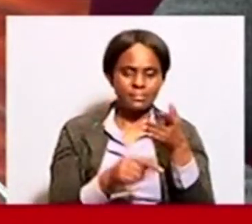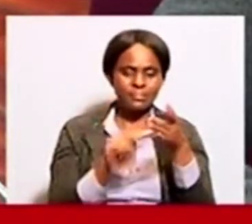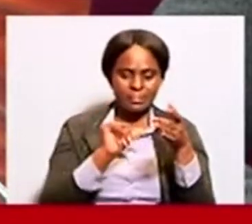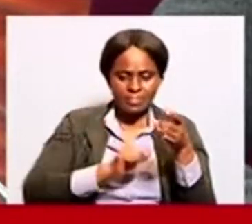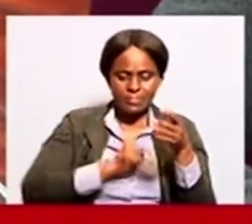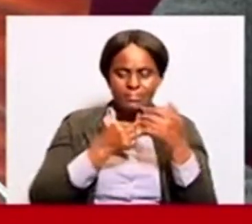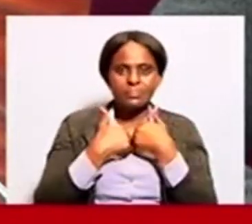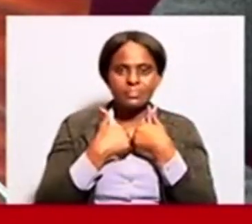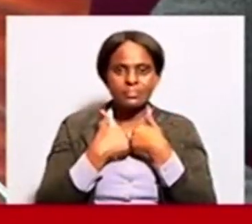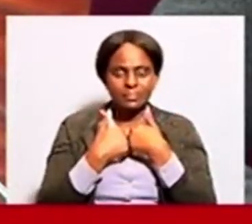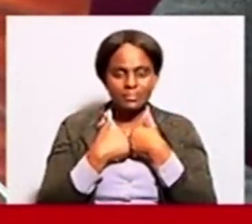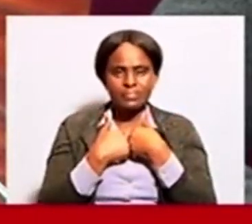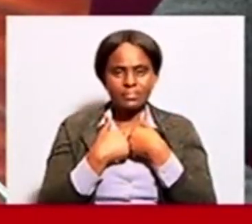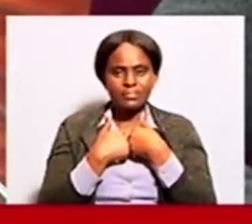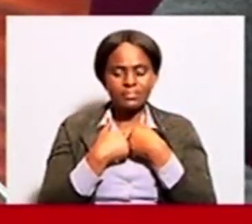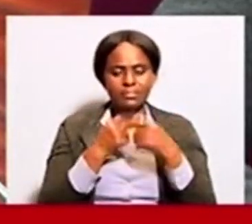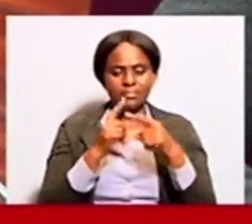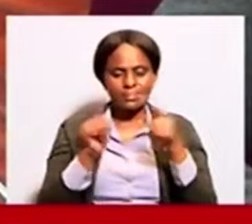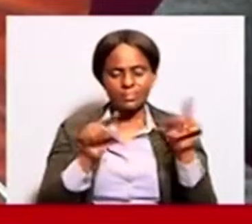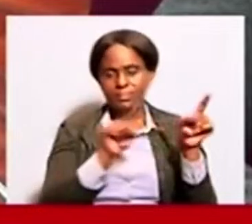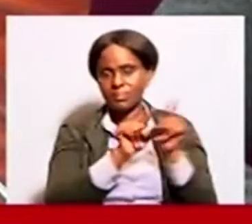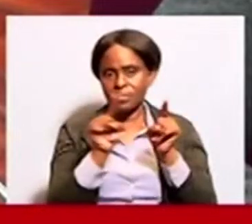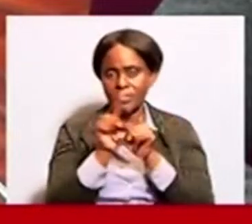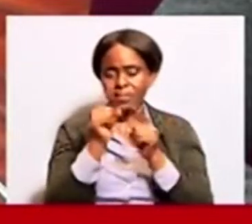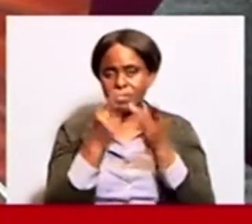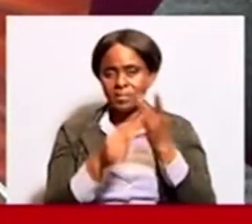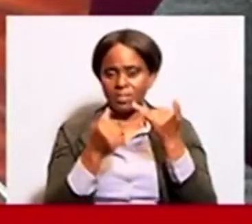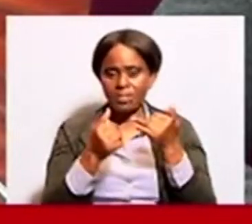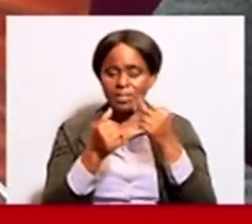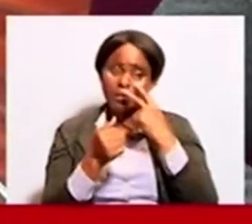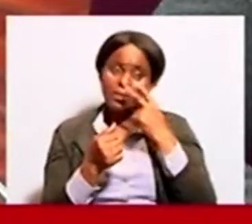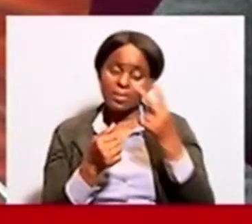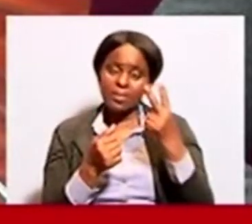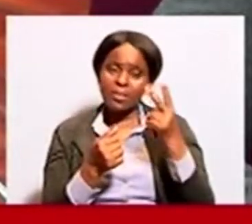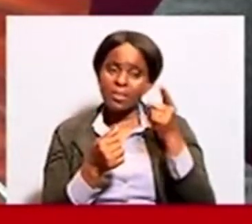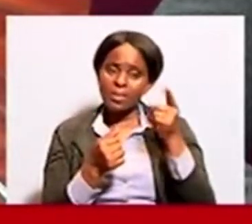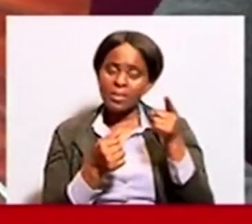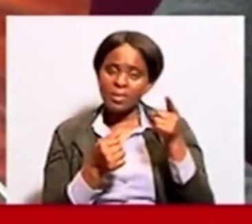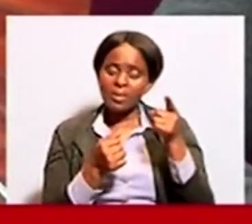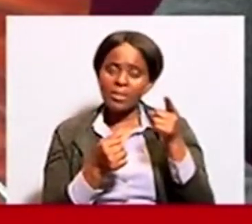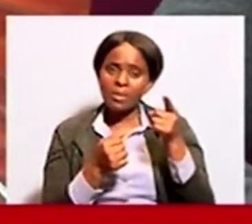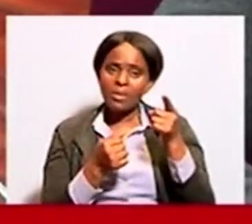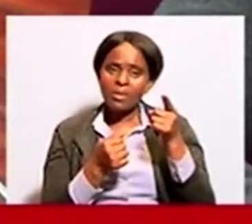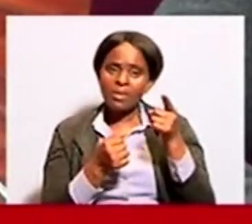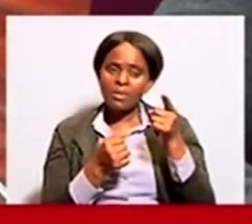had, but also looking at the